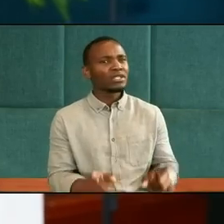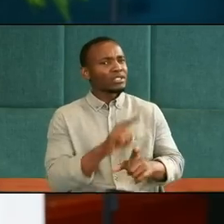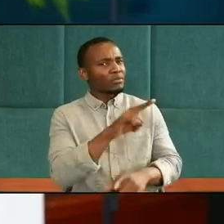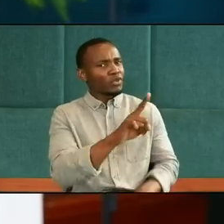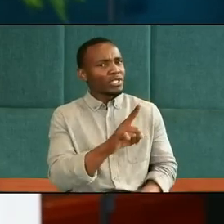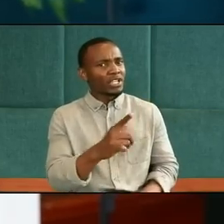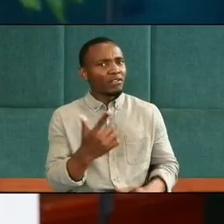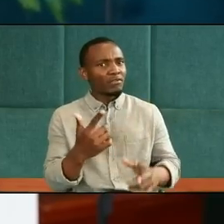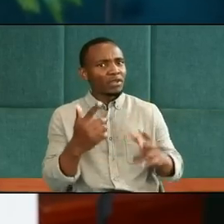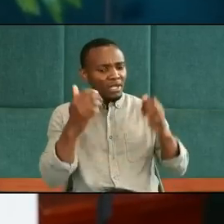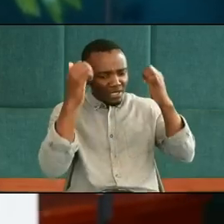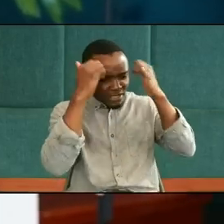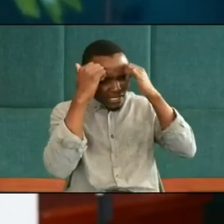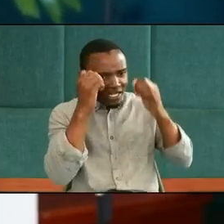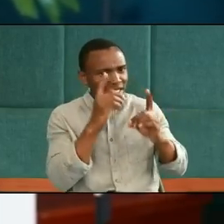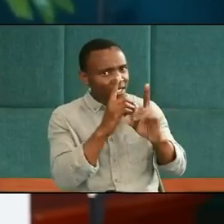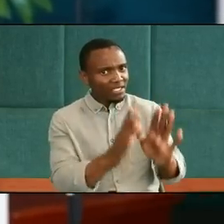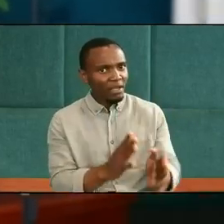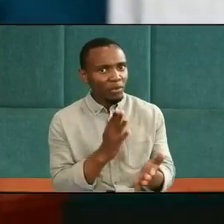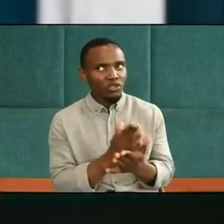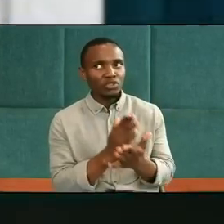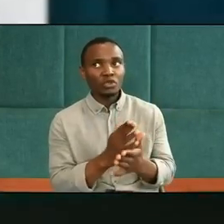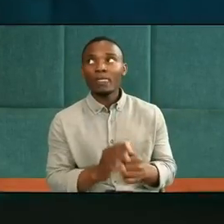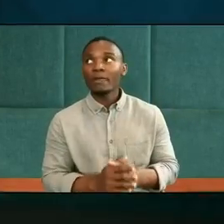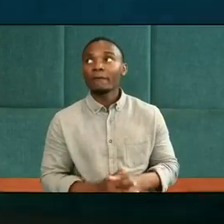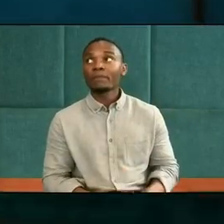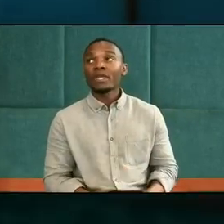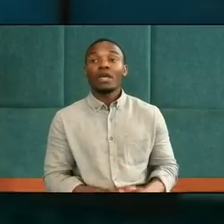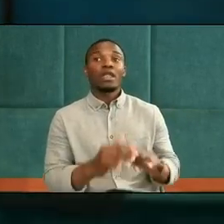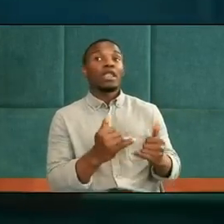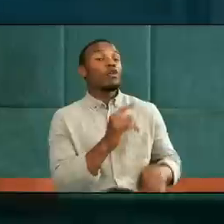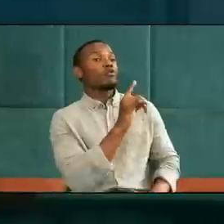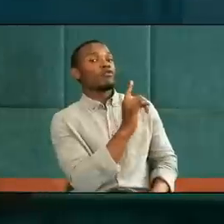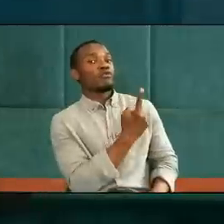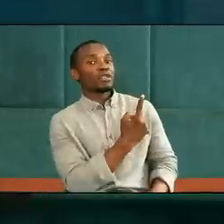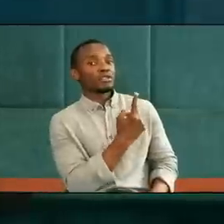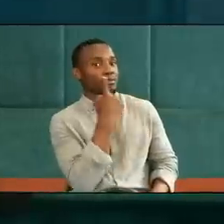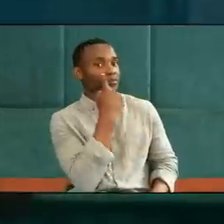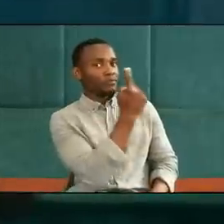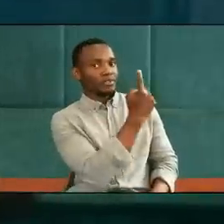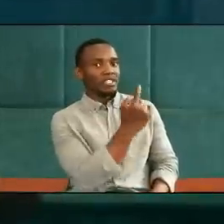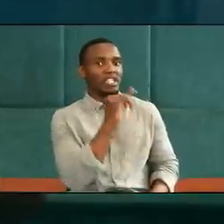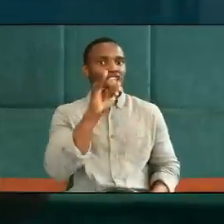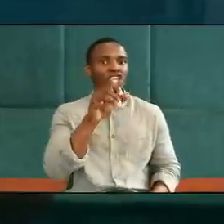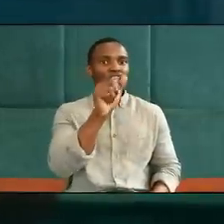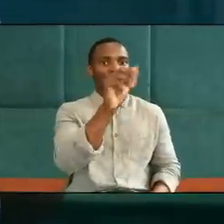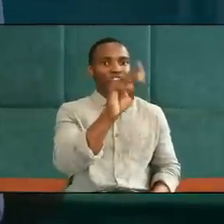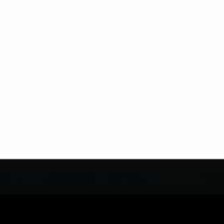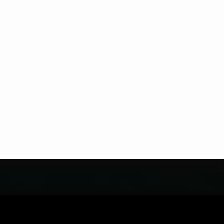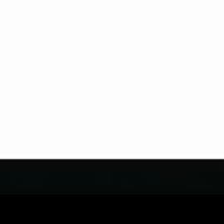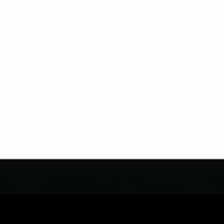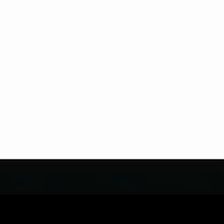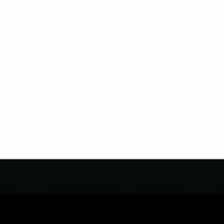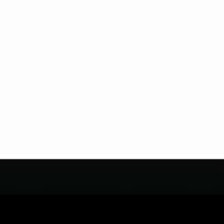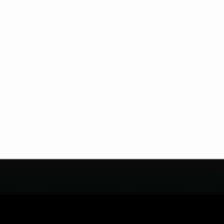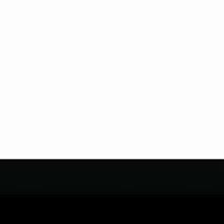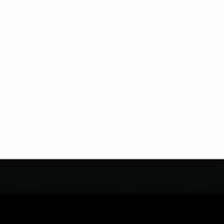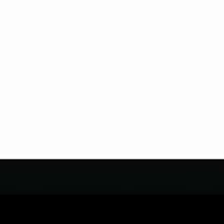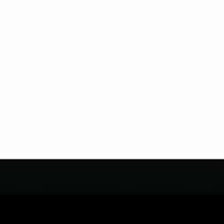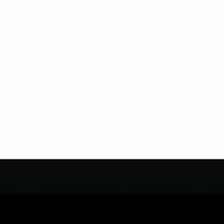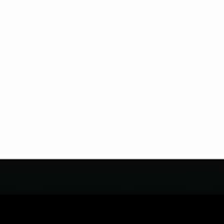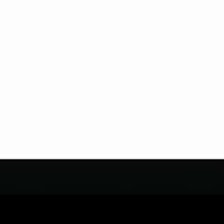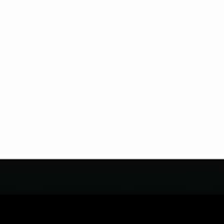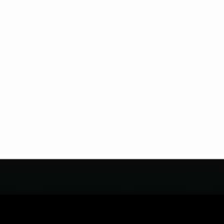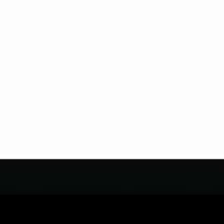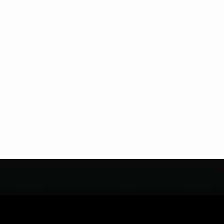guys? Interesting. So some in the team, James and John, by the way, Jesus called them